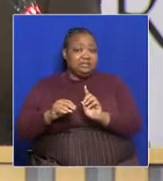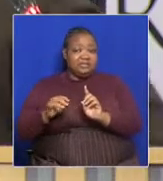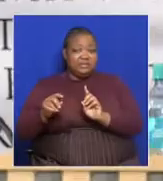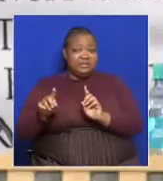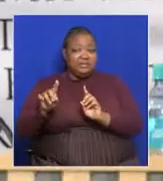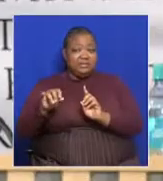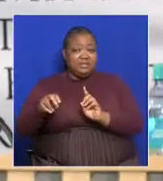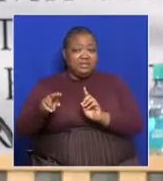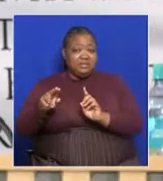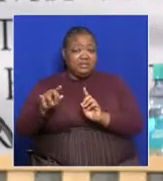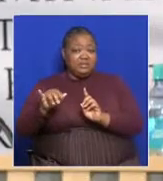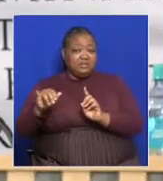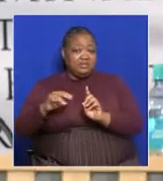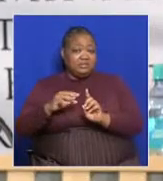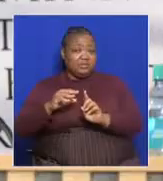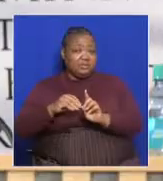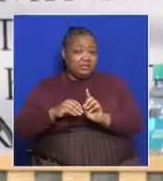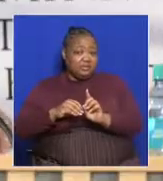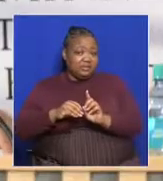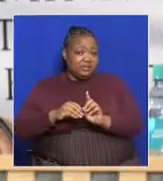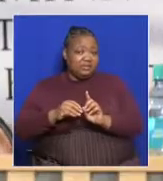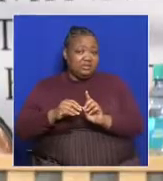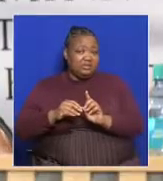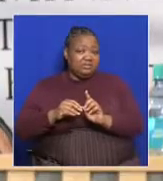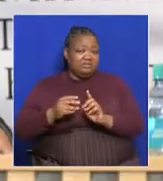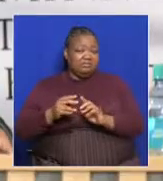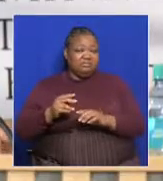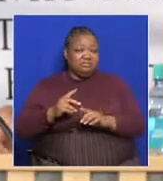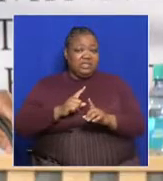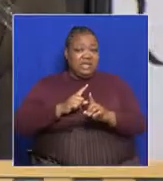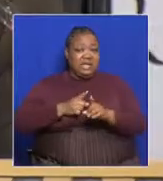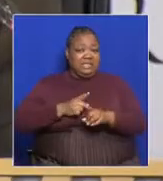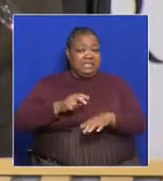I'll take that to be a rhetorical question. Huh? You're not asking me that.